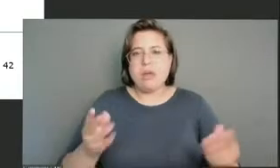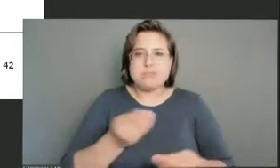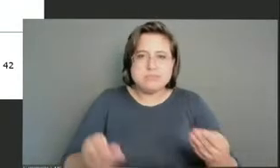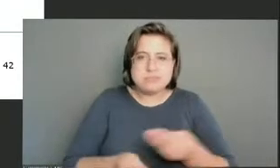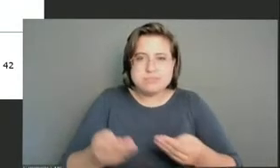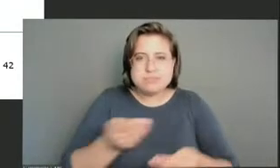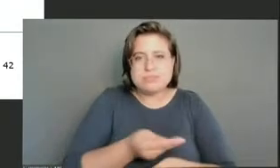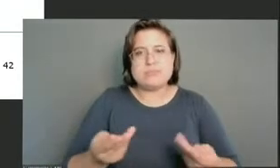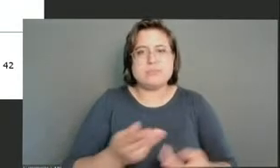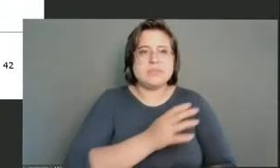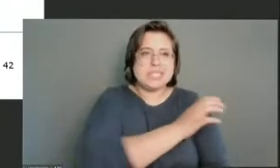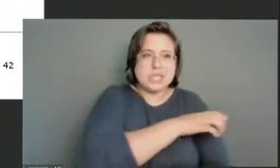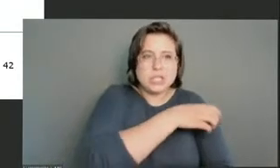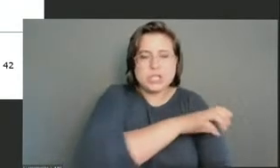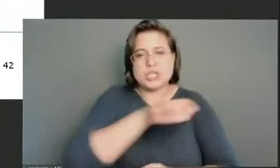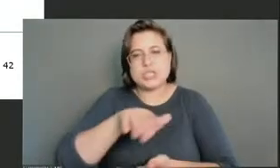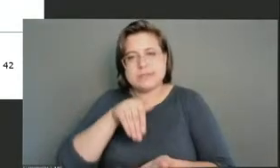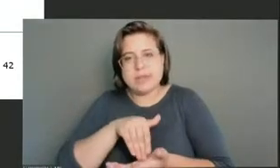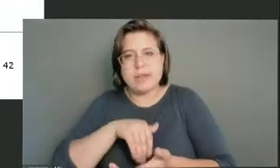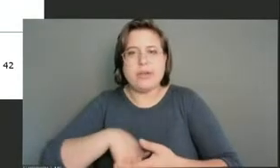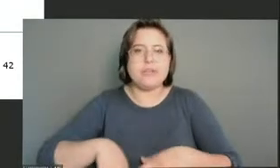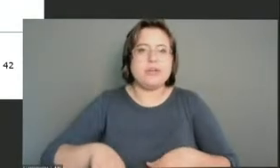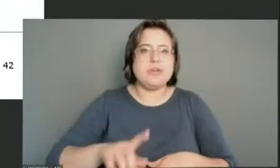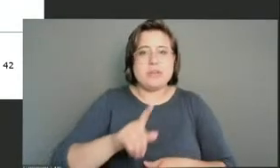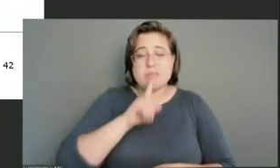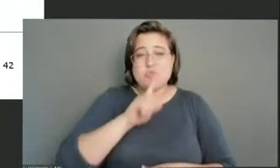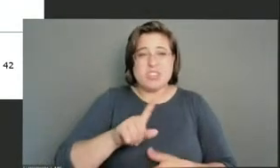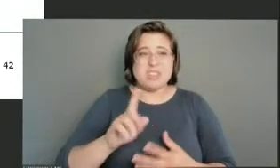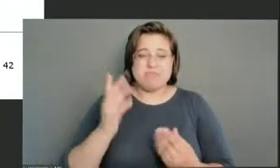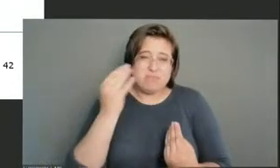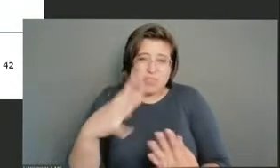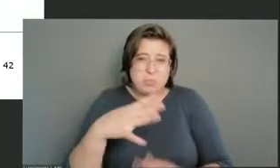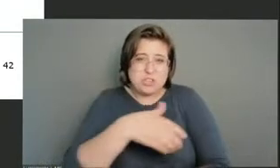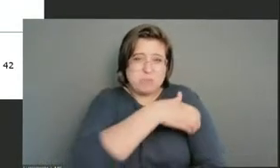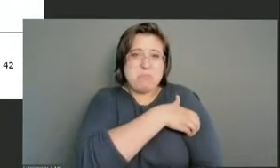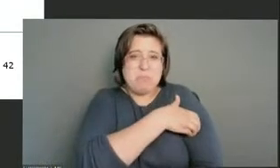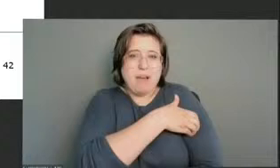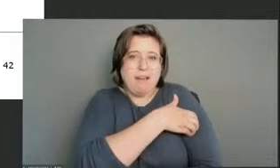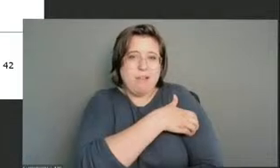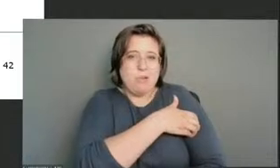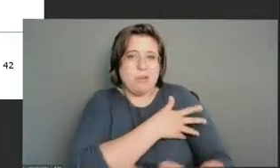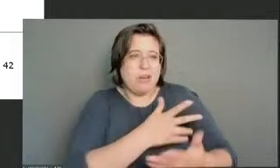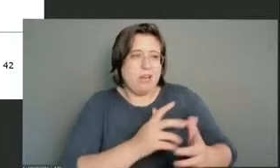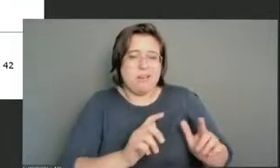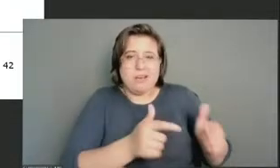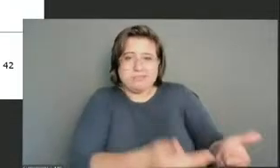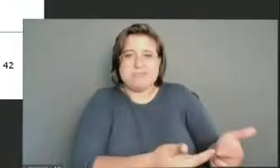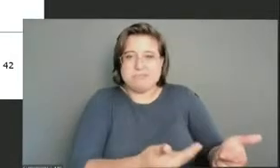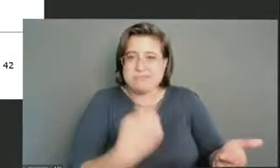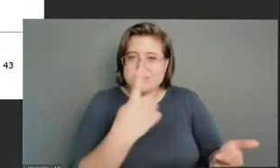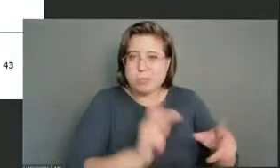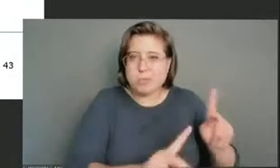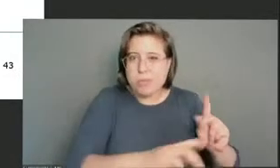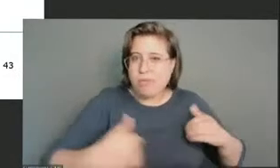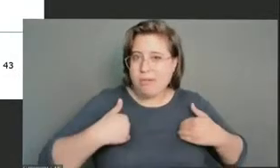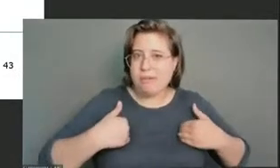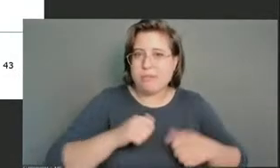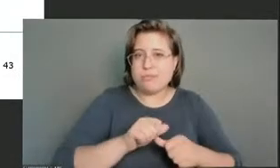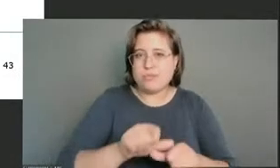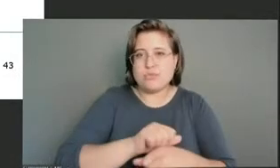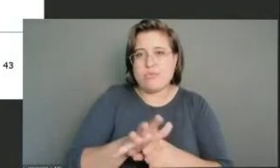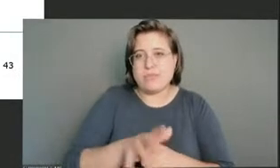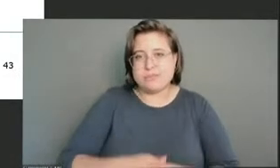clinics and putting more information and power into the hands of people living with long COVID themselves. Next slide,